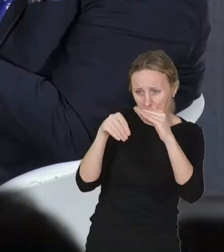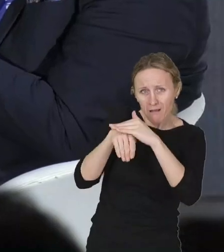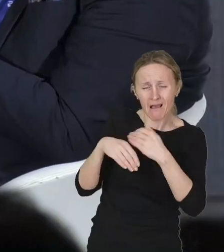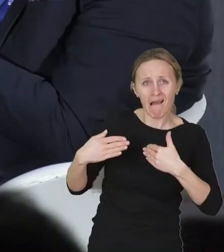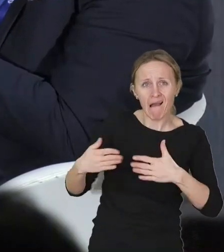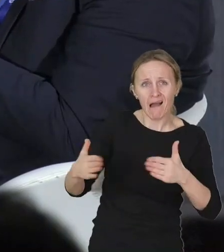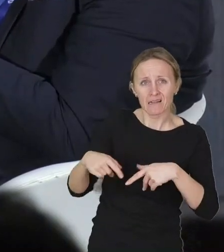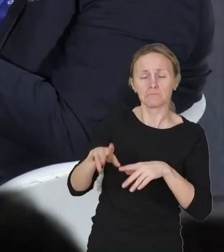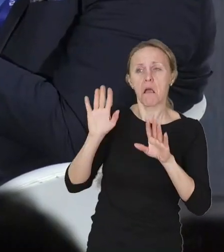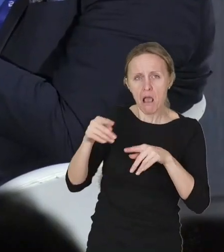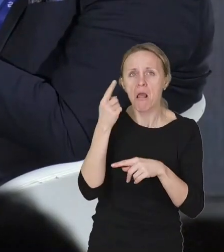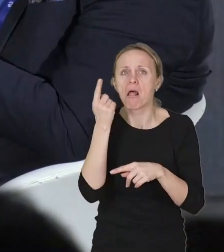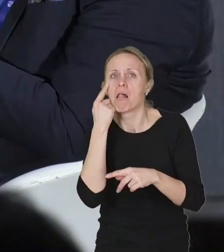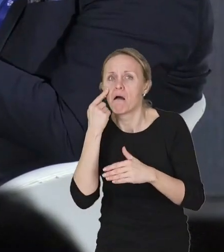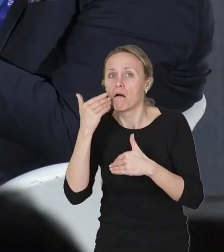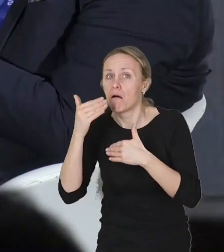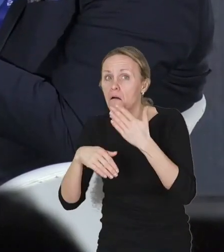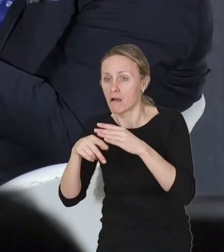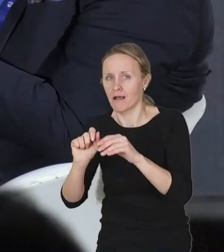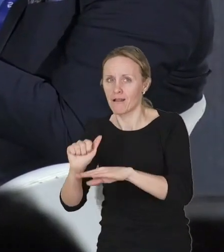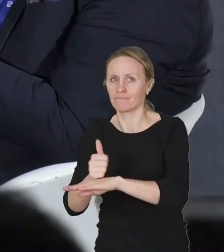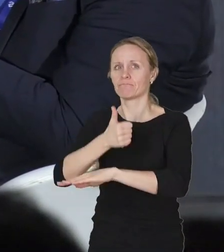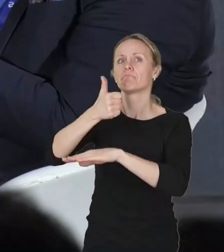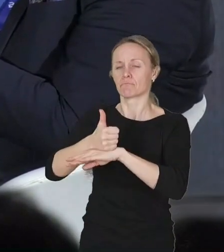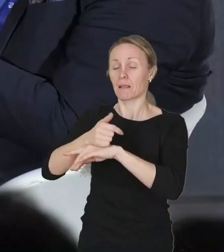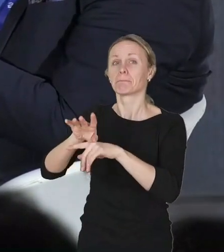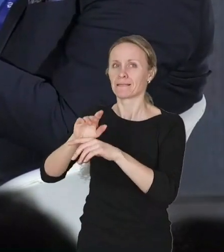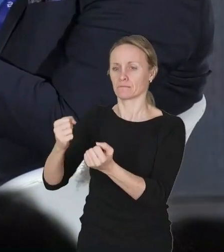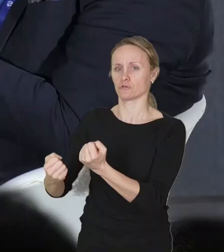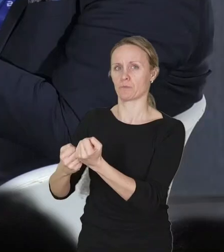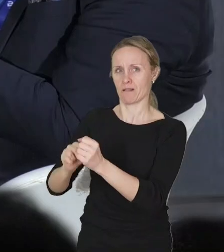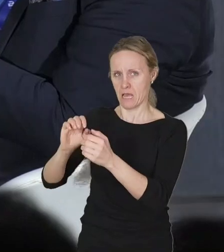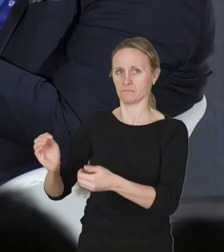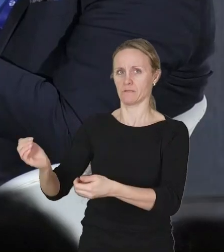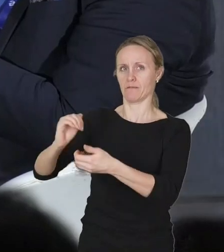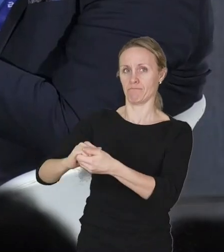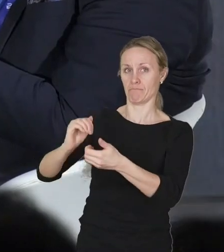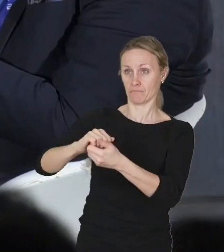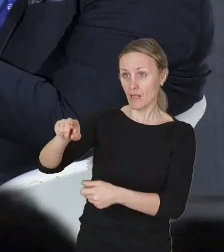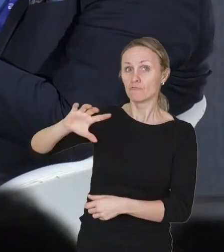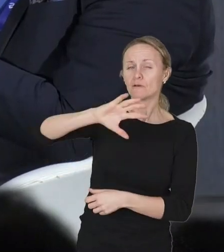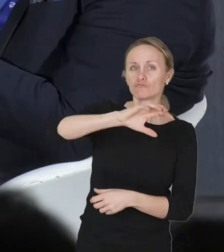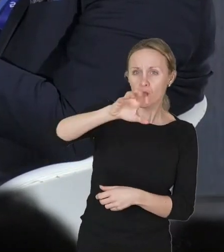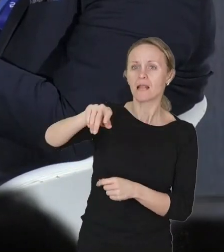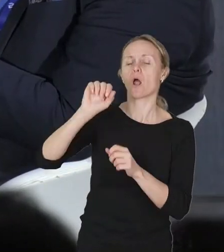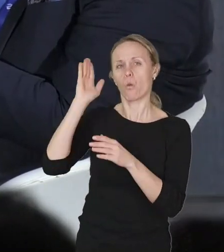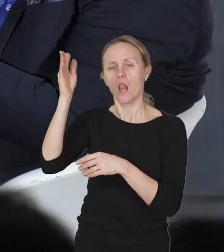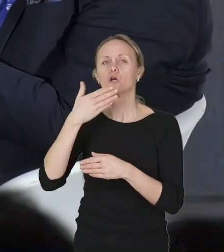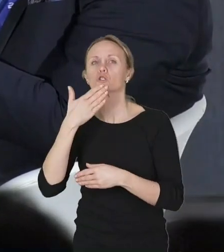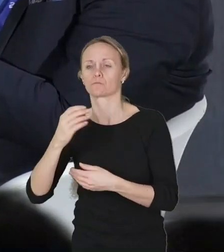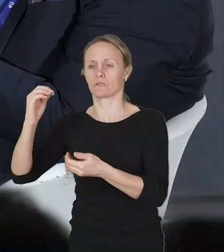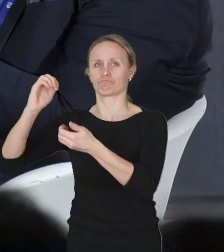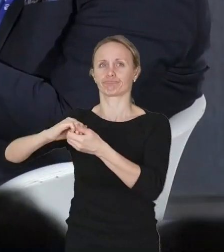strategy. But no, those networks are more or less empty or soft. They are